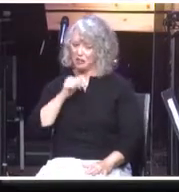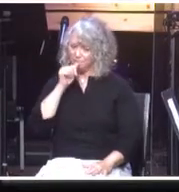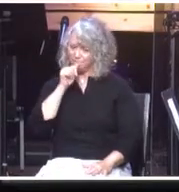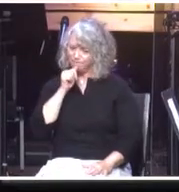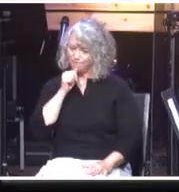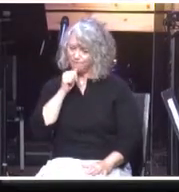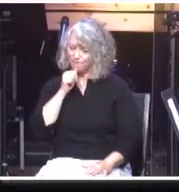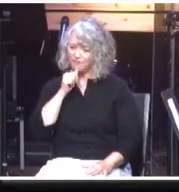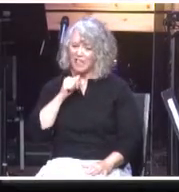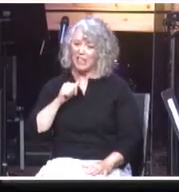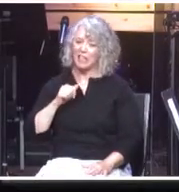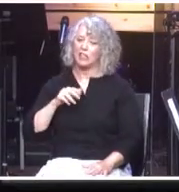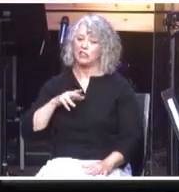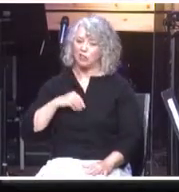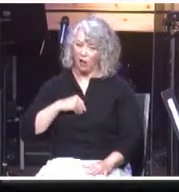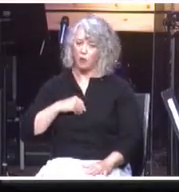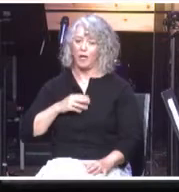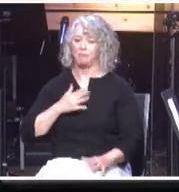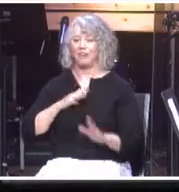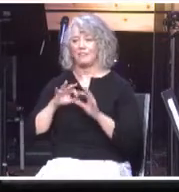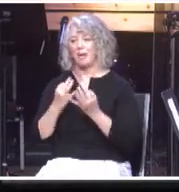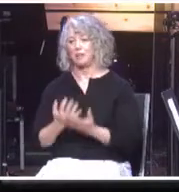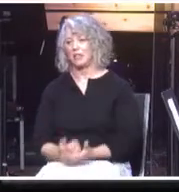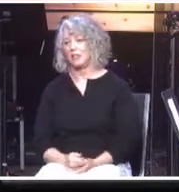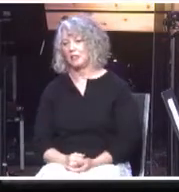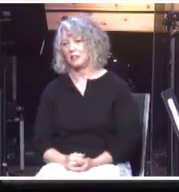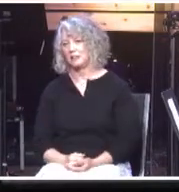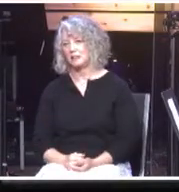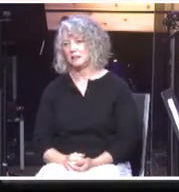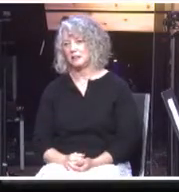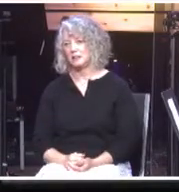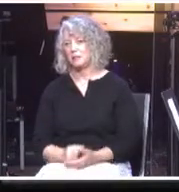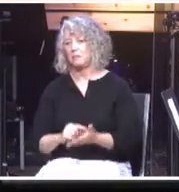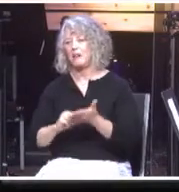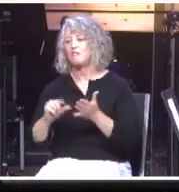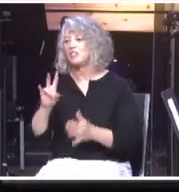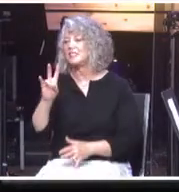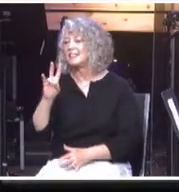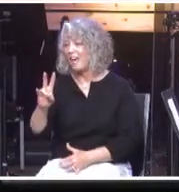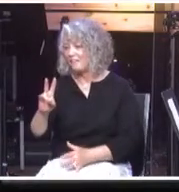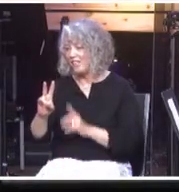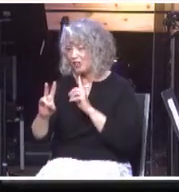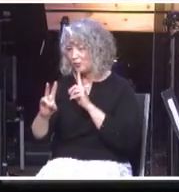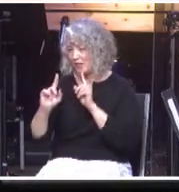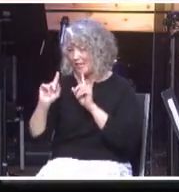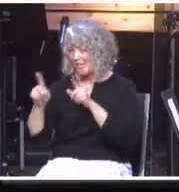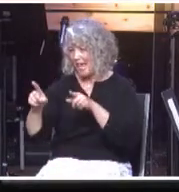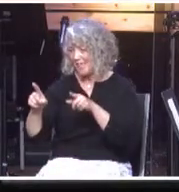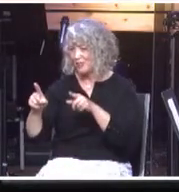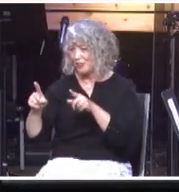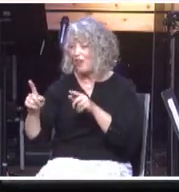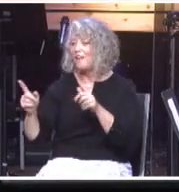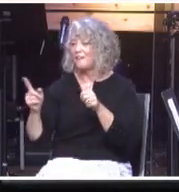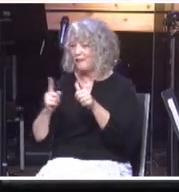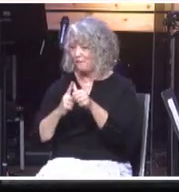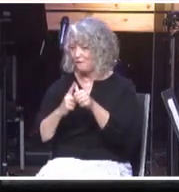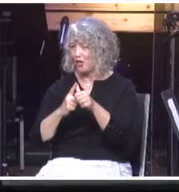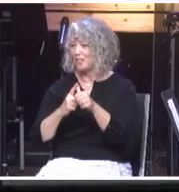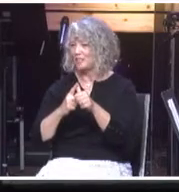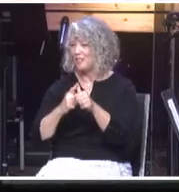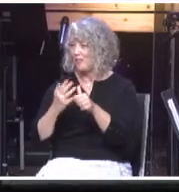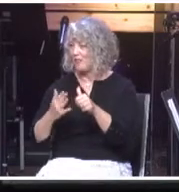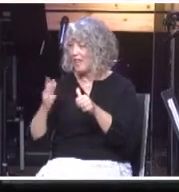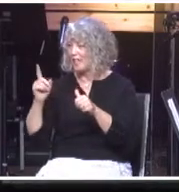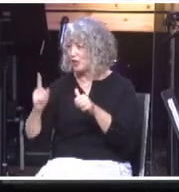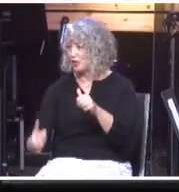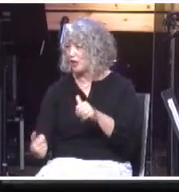see, verse 7 furnishes with the correct answer to that question. The first thing that should enter your mind,